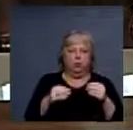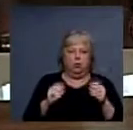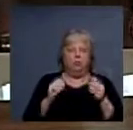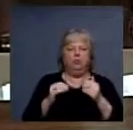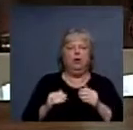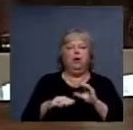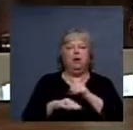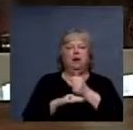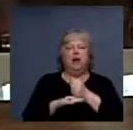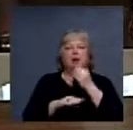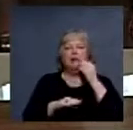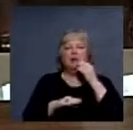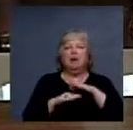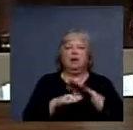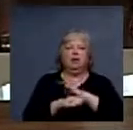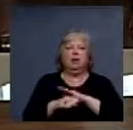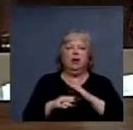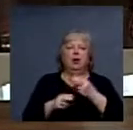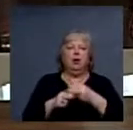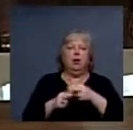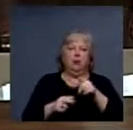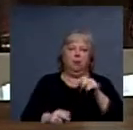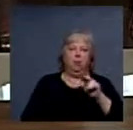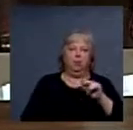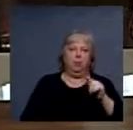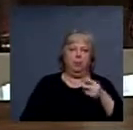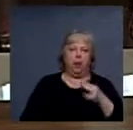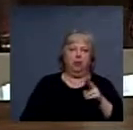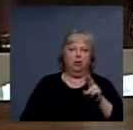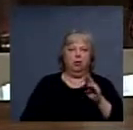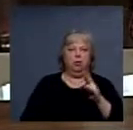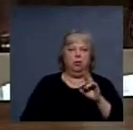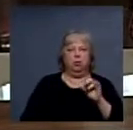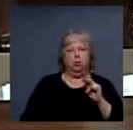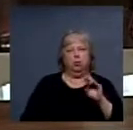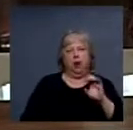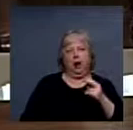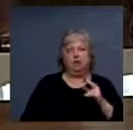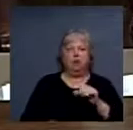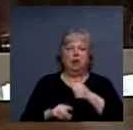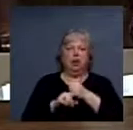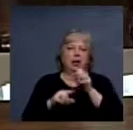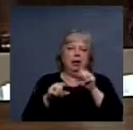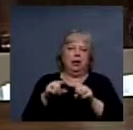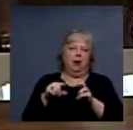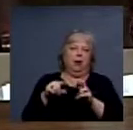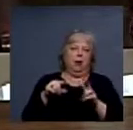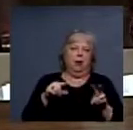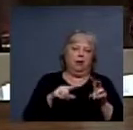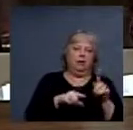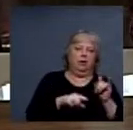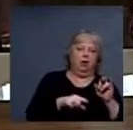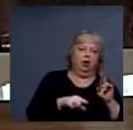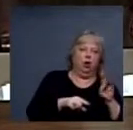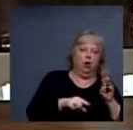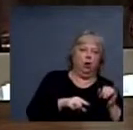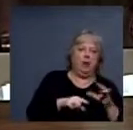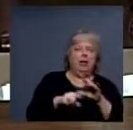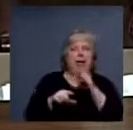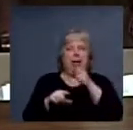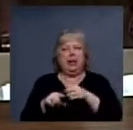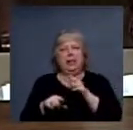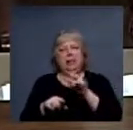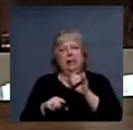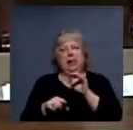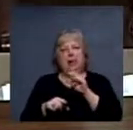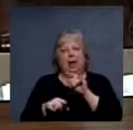residential district titled Panther Branch, Lot 2, revised long form PDR, located on the southwest corner of Kirby and Canis Roads. An ordinance to